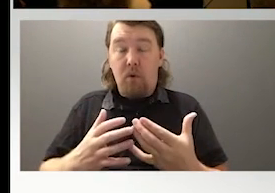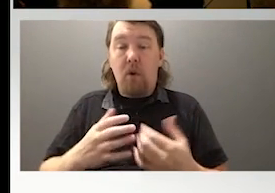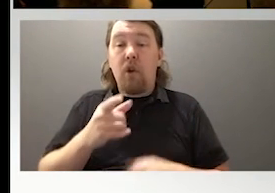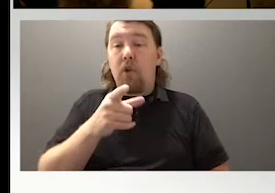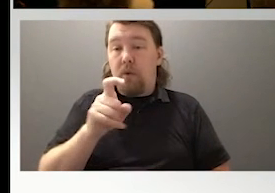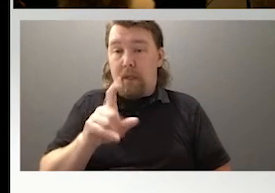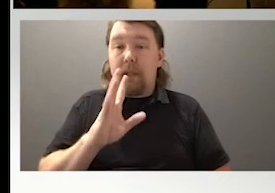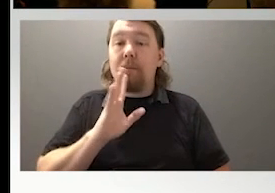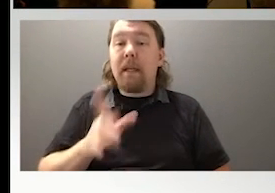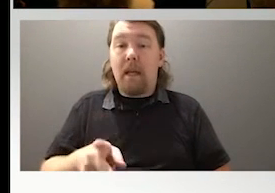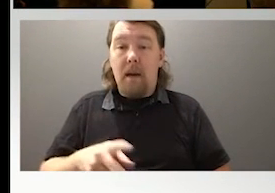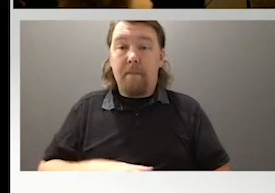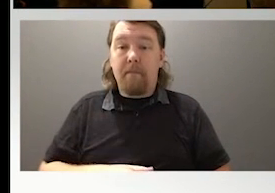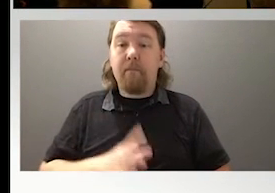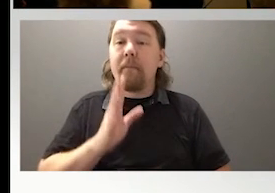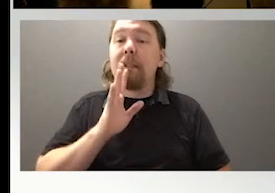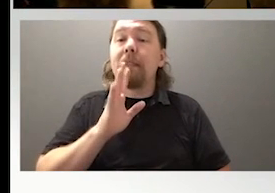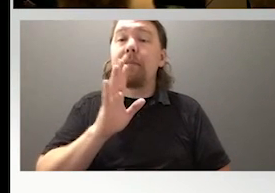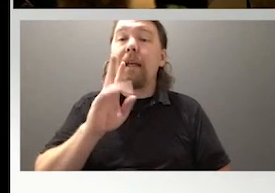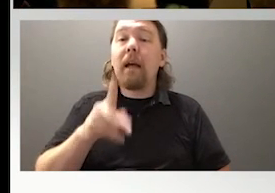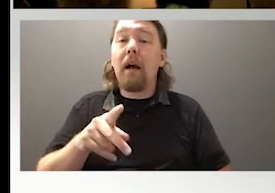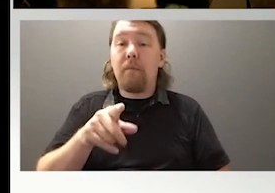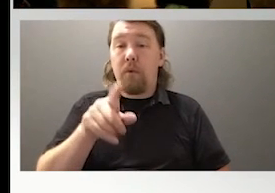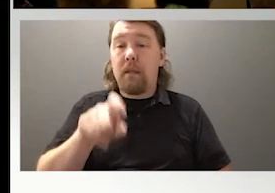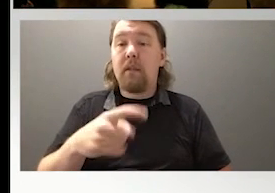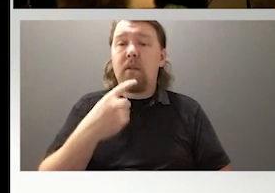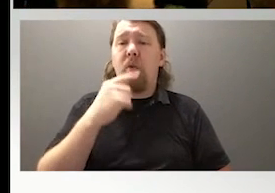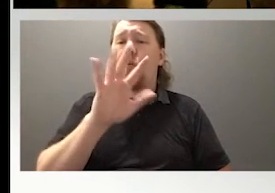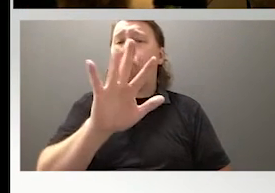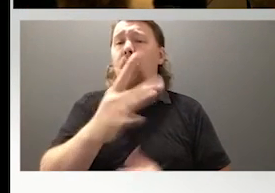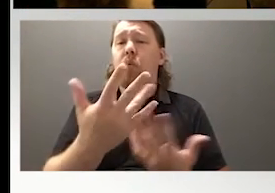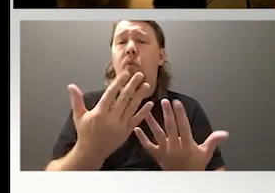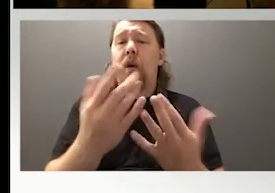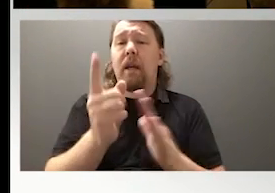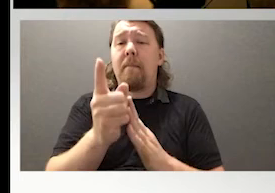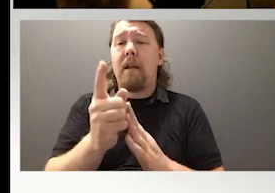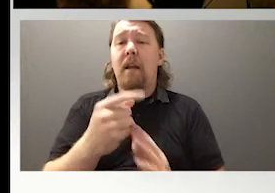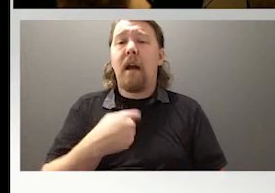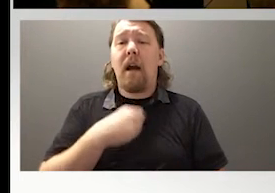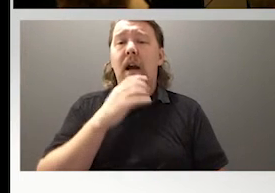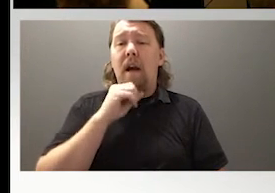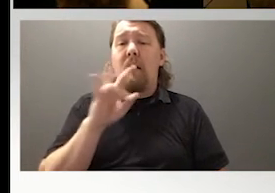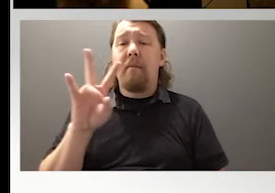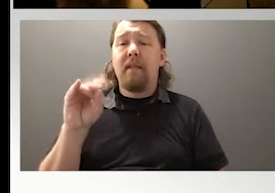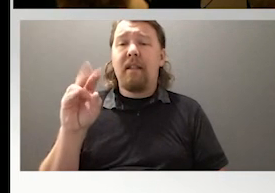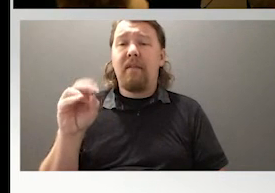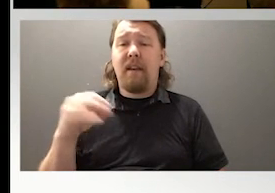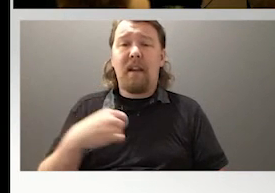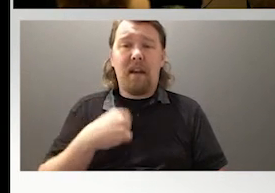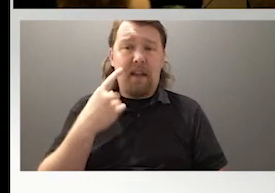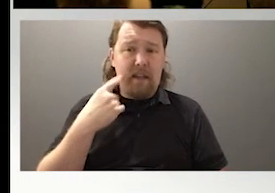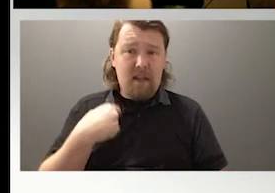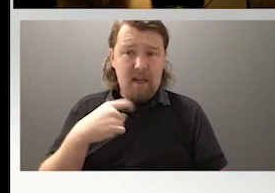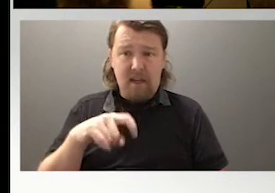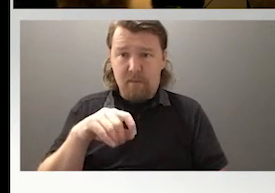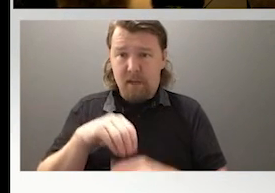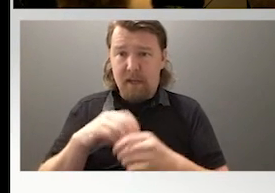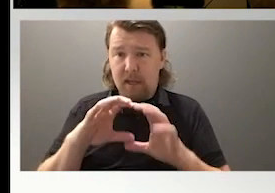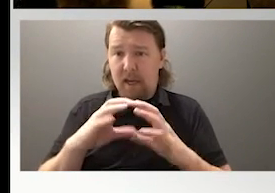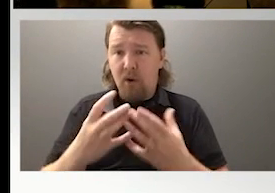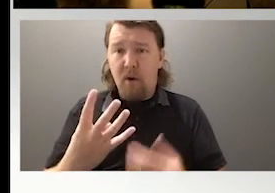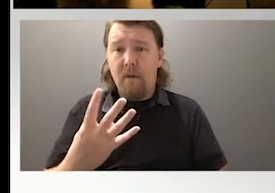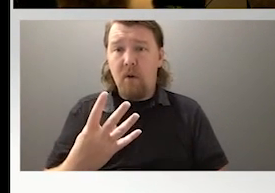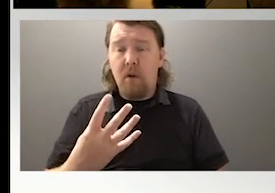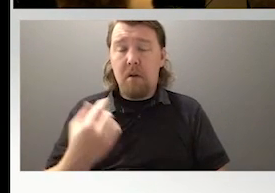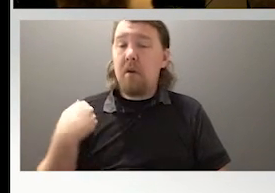need to speak up and you need to say, but wait a minute, no, I'm 70 years of age and I really do think that you need to put me in category 4.